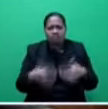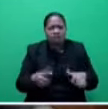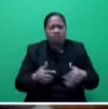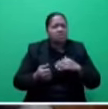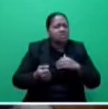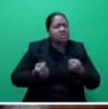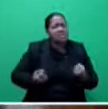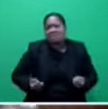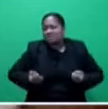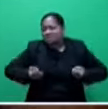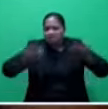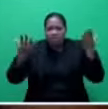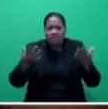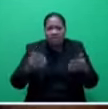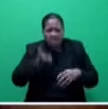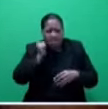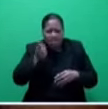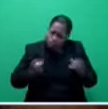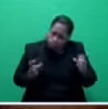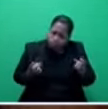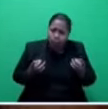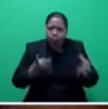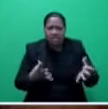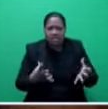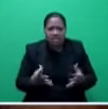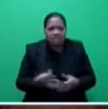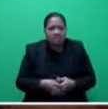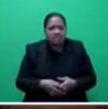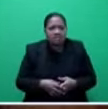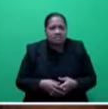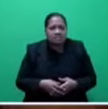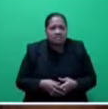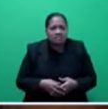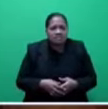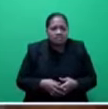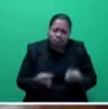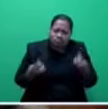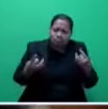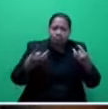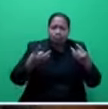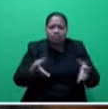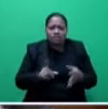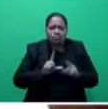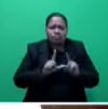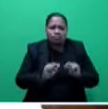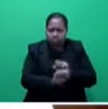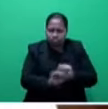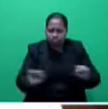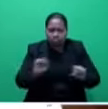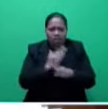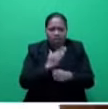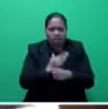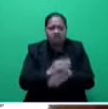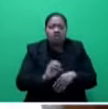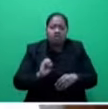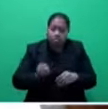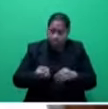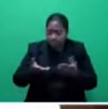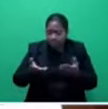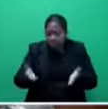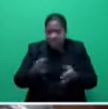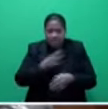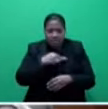readiness that our teachers have put this time to serve, of putting service before themselves. Mr. Speaker, while the Ministry was still grappling